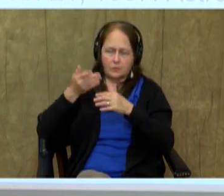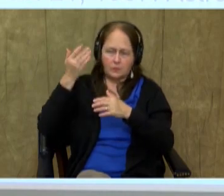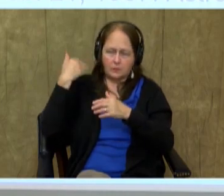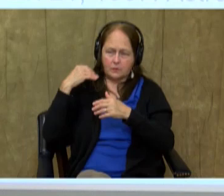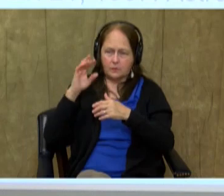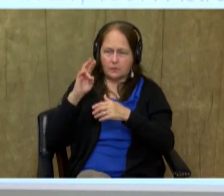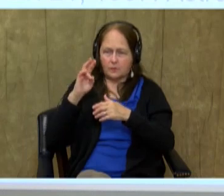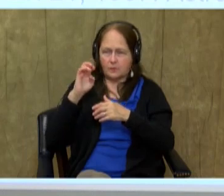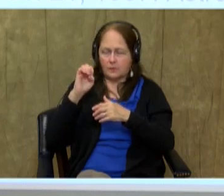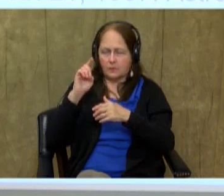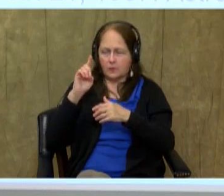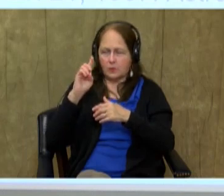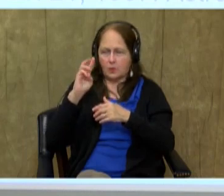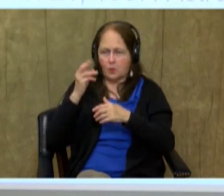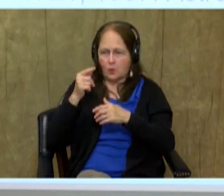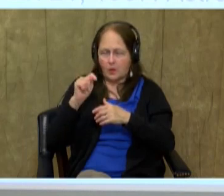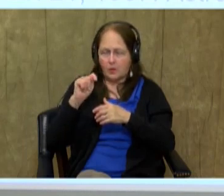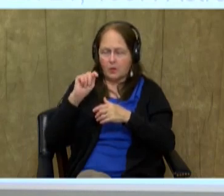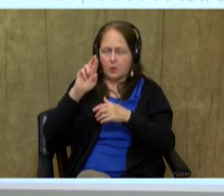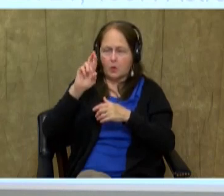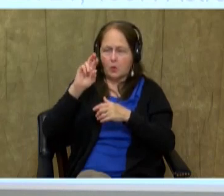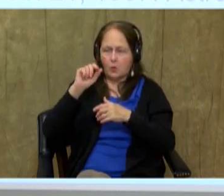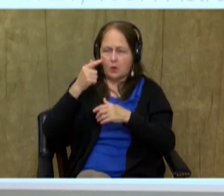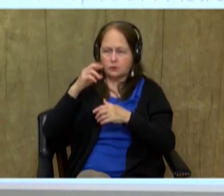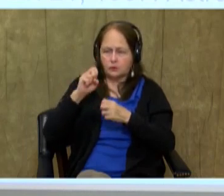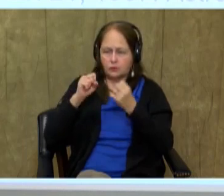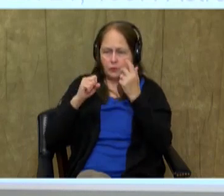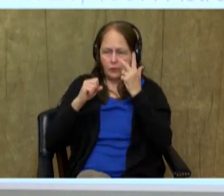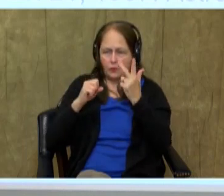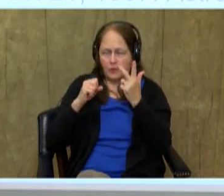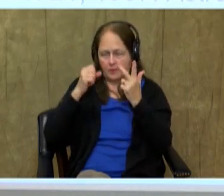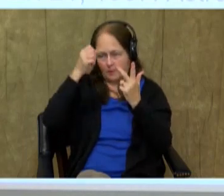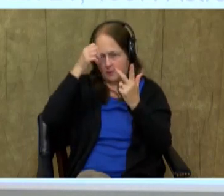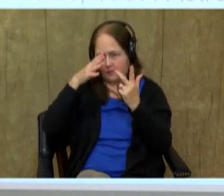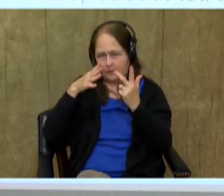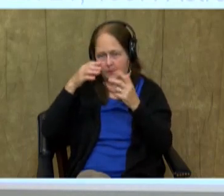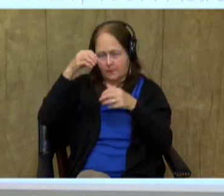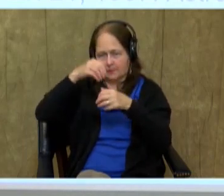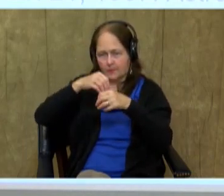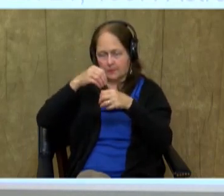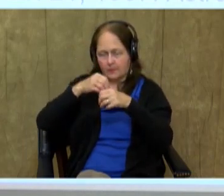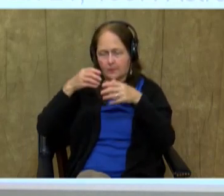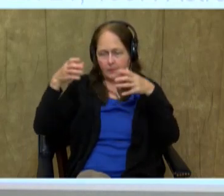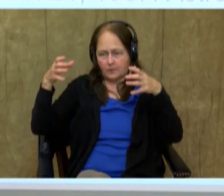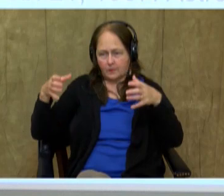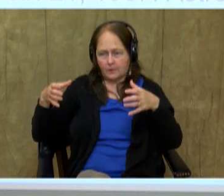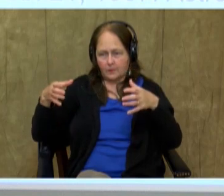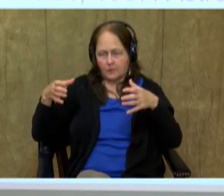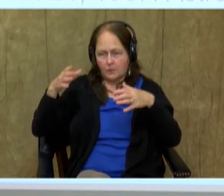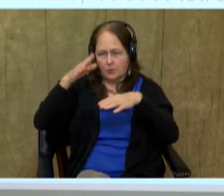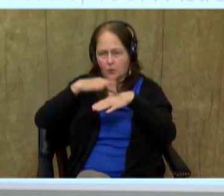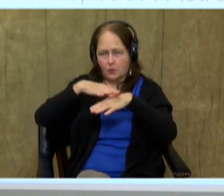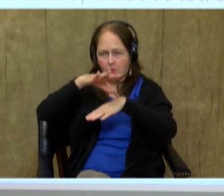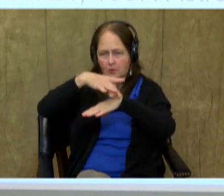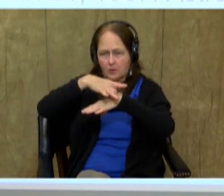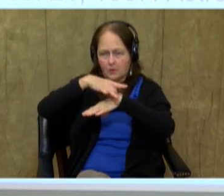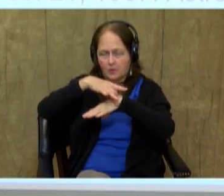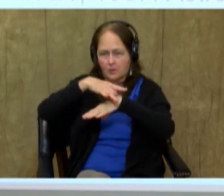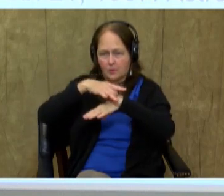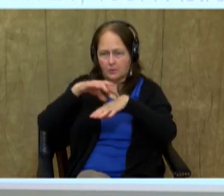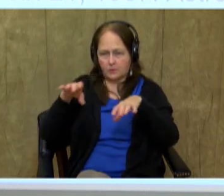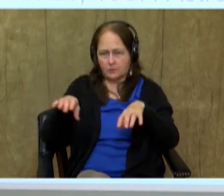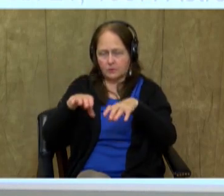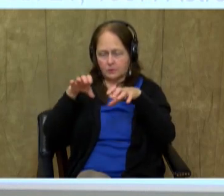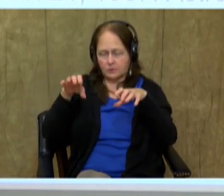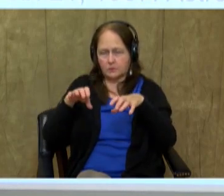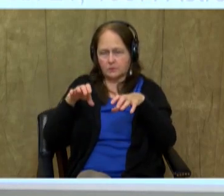7, Edward White and Roger Chaffee were the 3 astronauts. And they're in their capsule on Earth doing